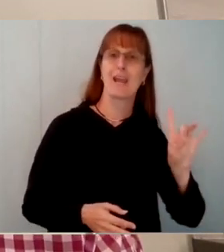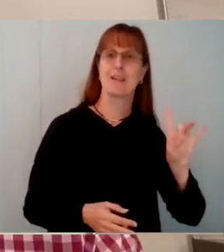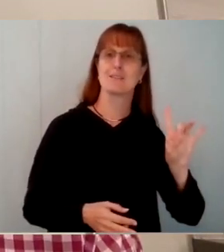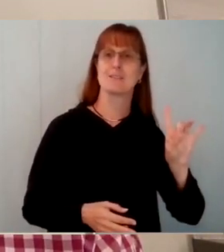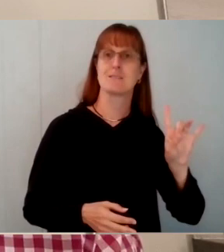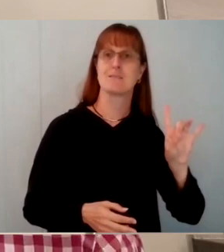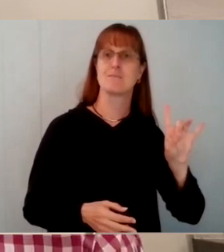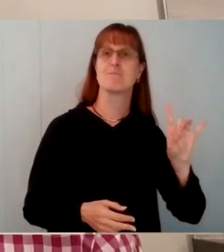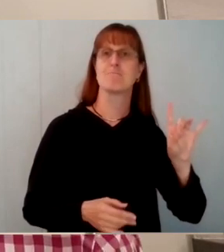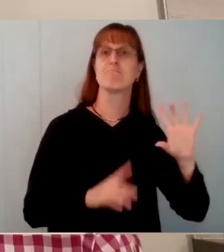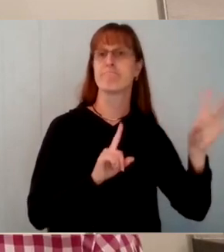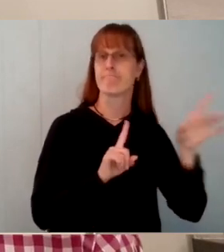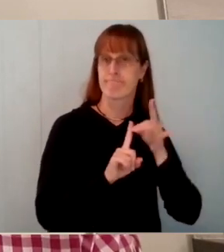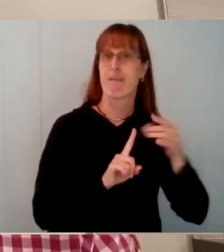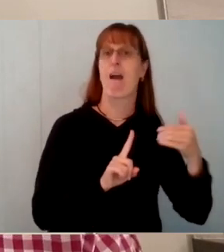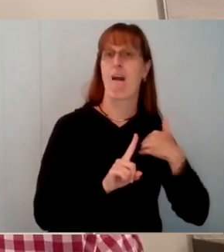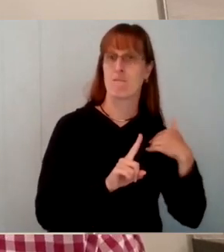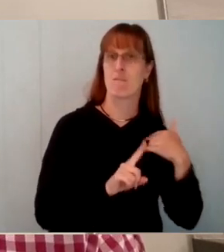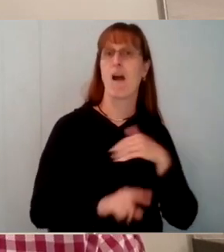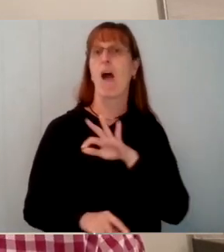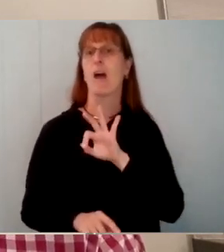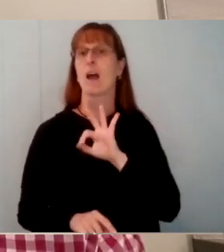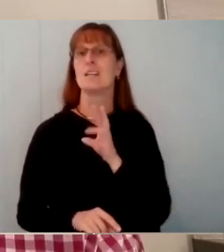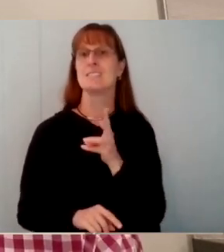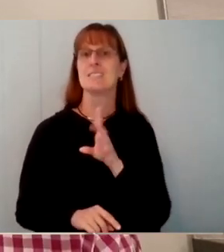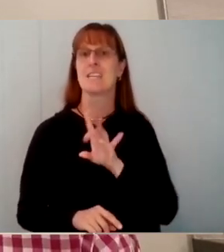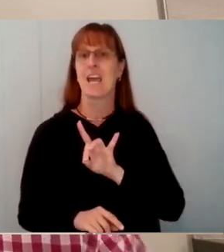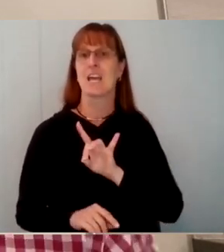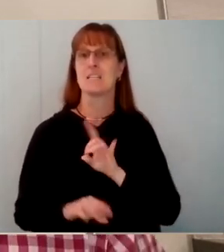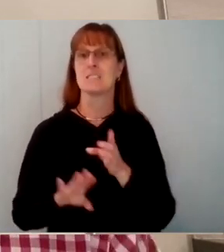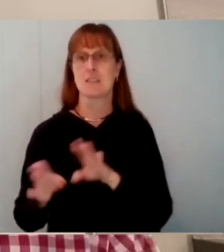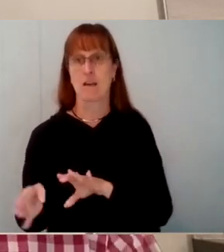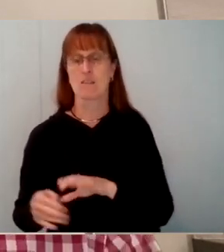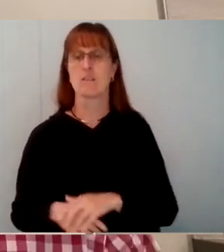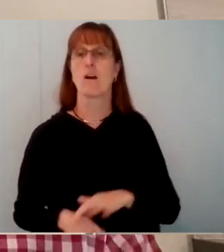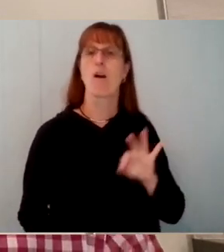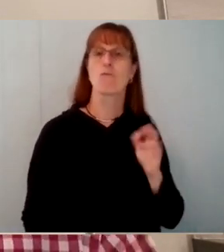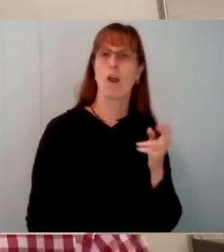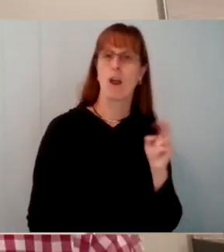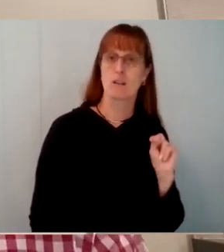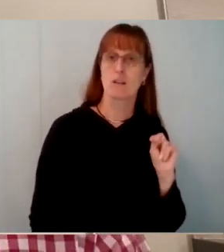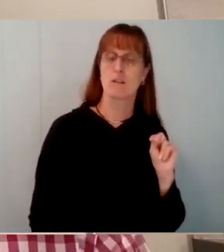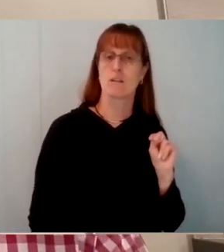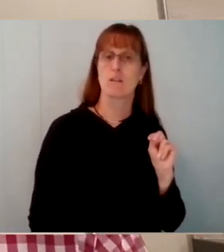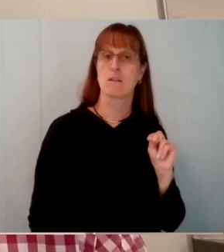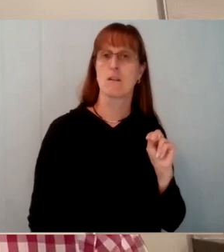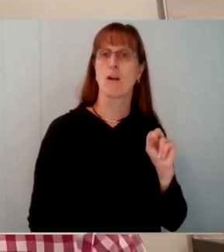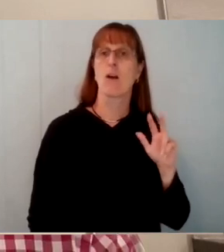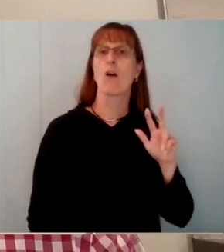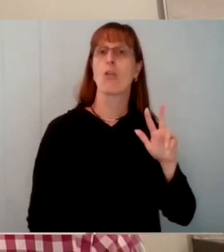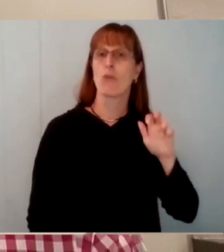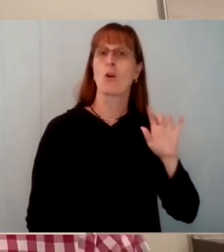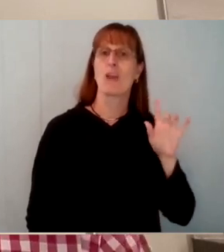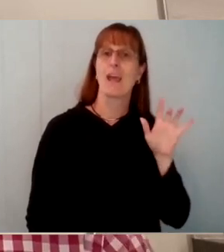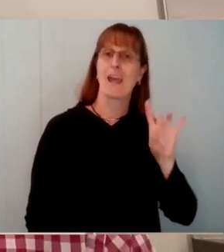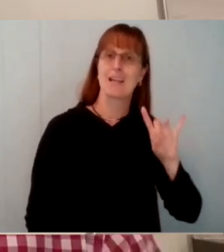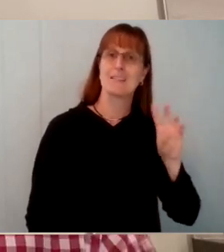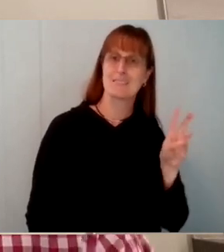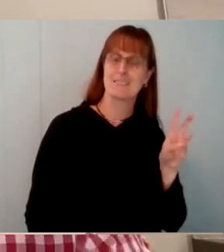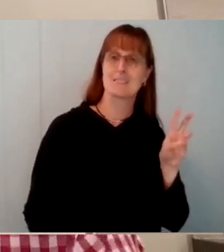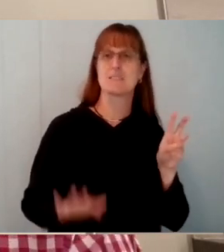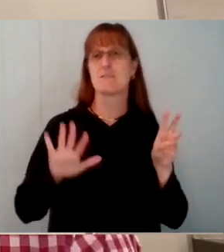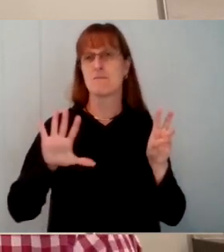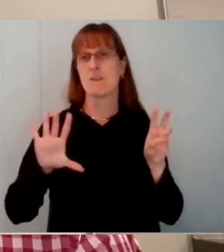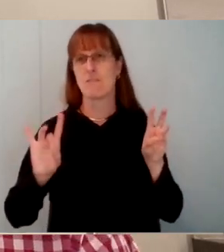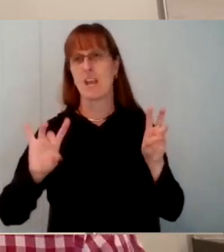12,738 cases with 968 deaths, and Franklin County just ticking up to 386 with